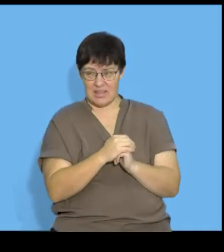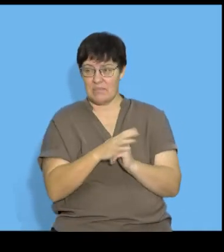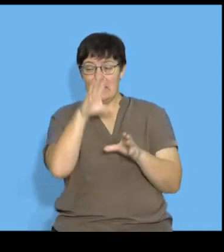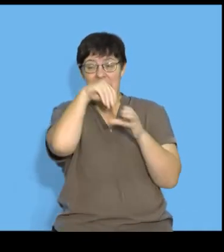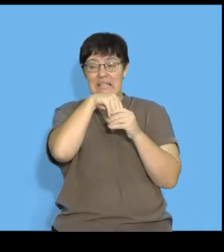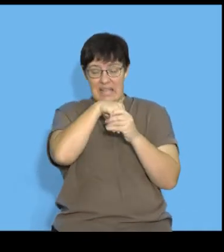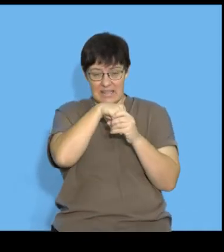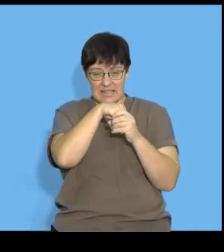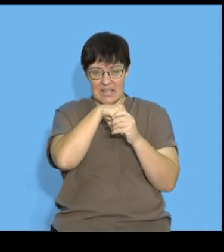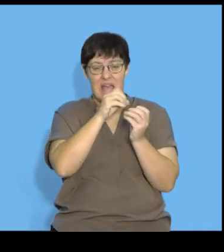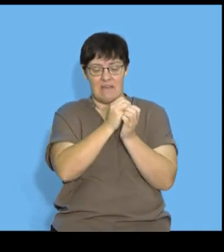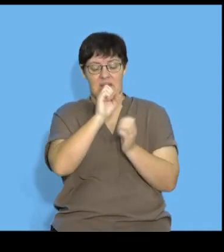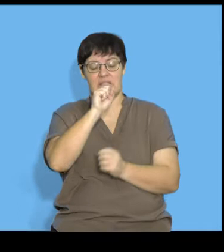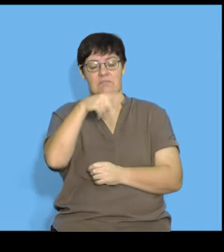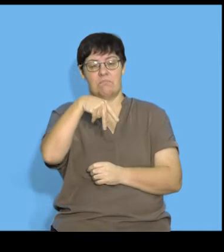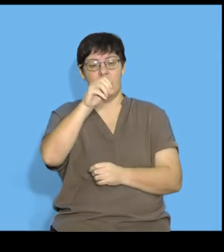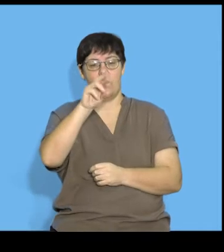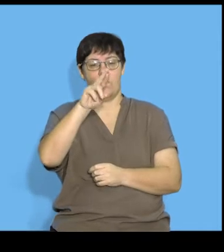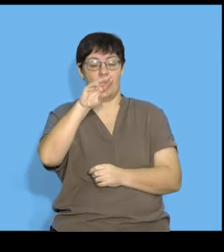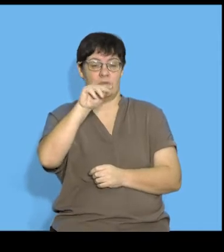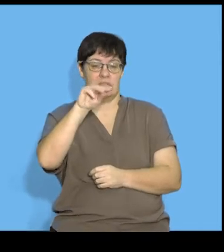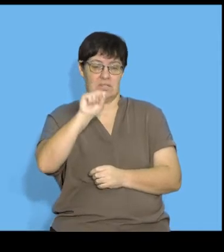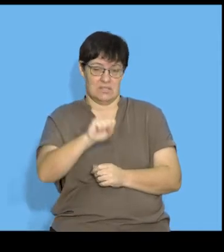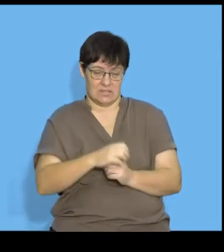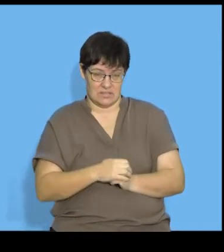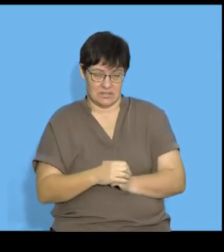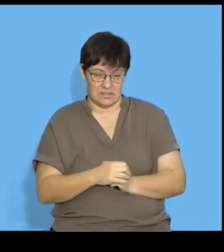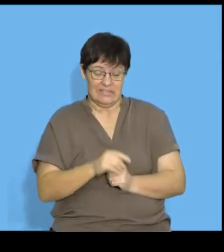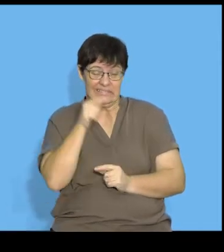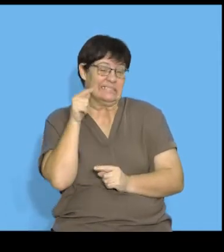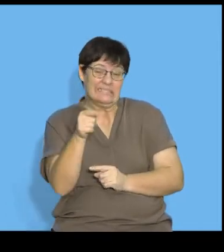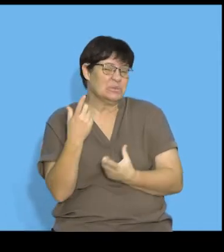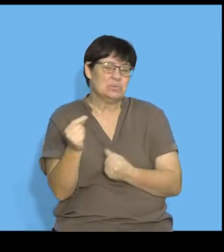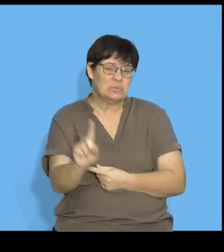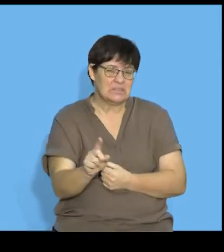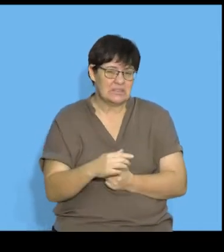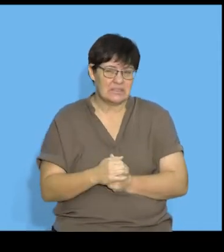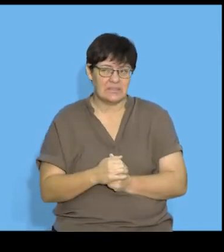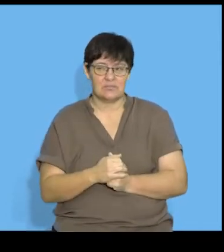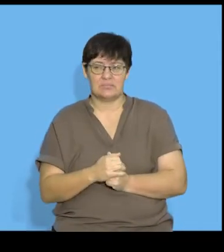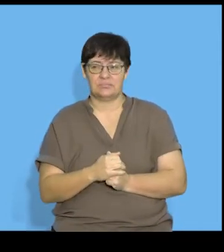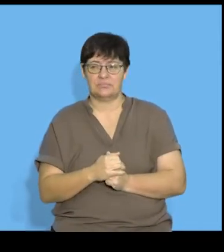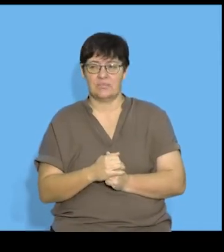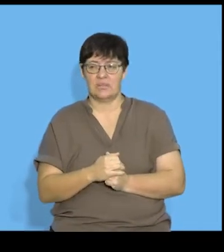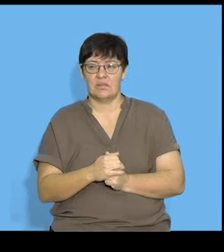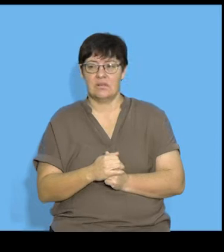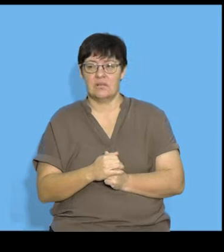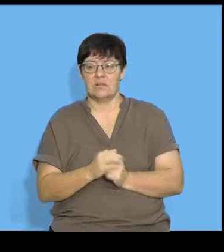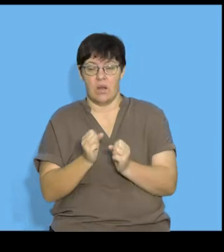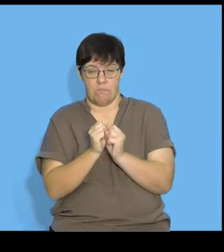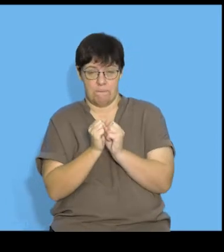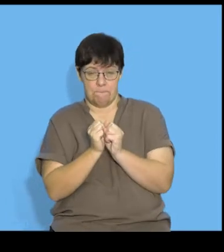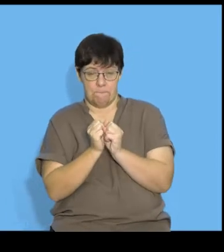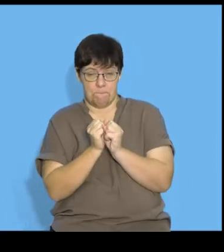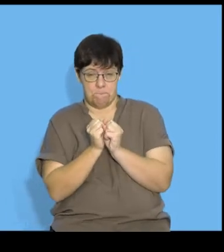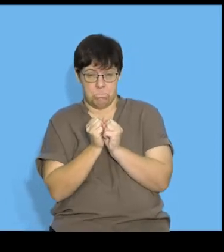got spores. And what those spores do is, can you see over here, when this bursts, put a lot